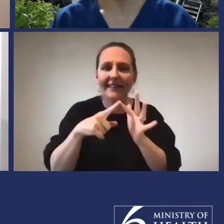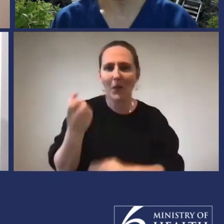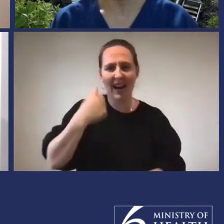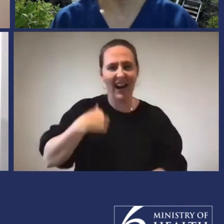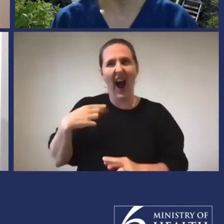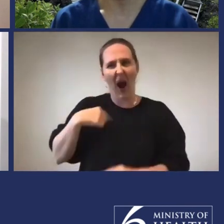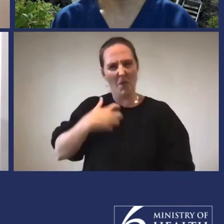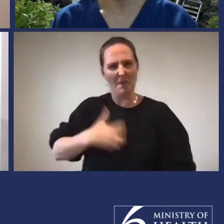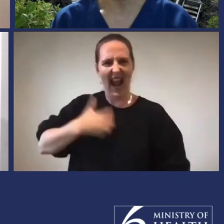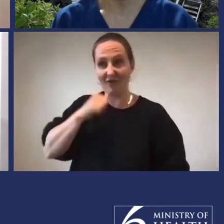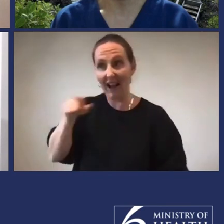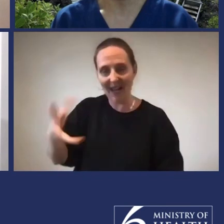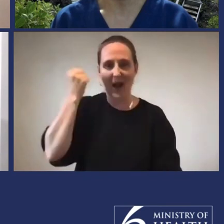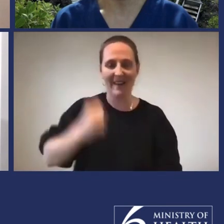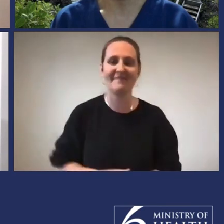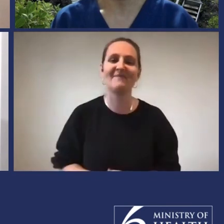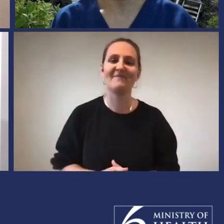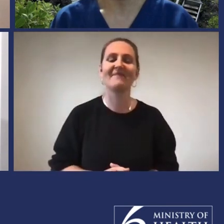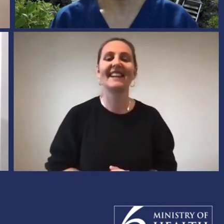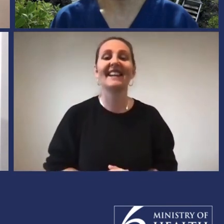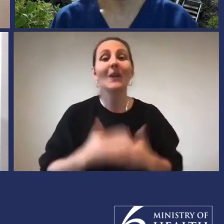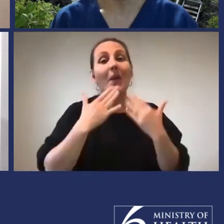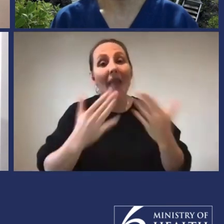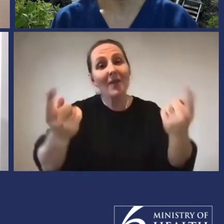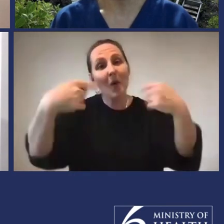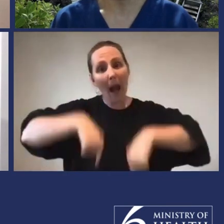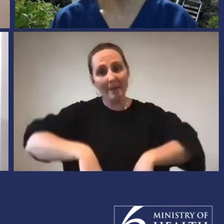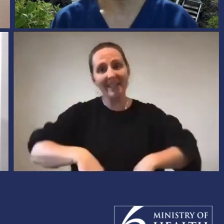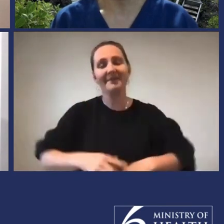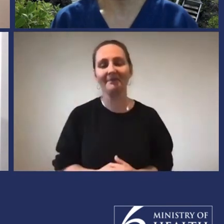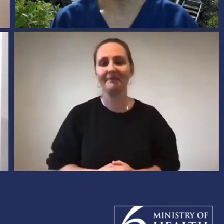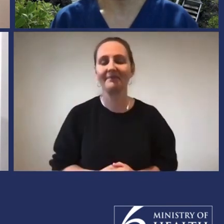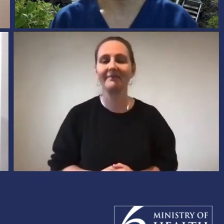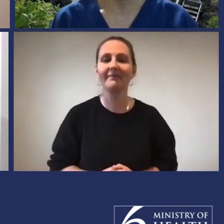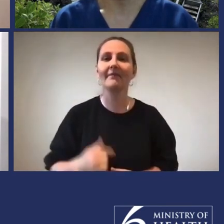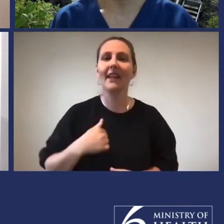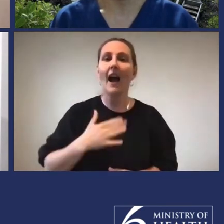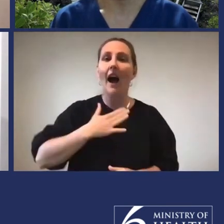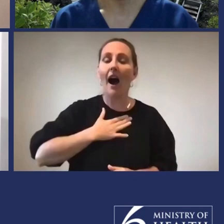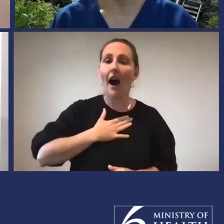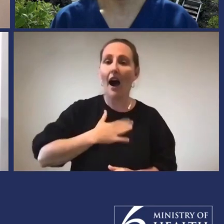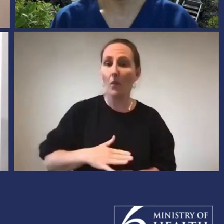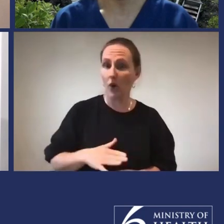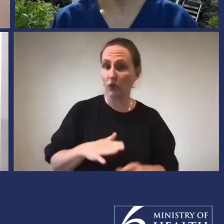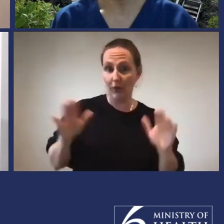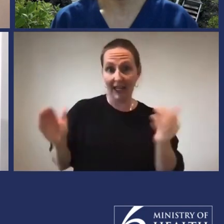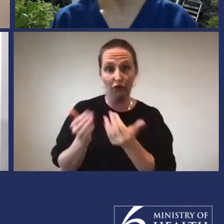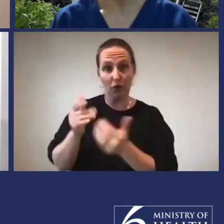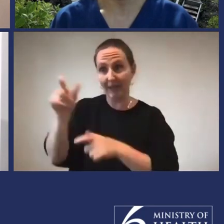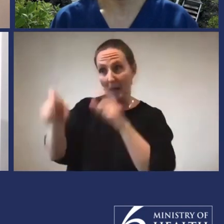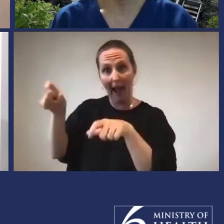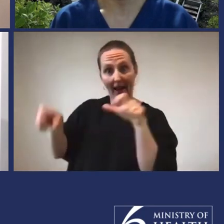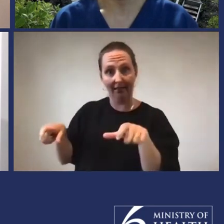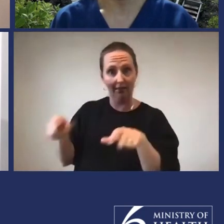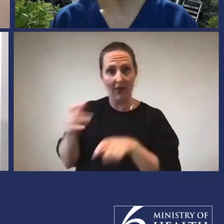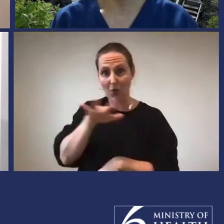with us right now. I want to kick things off. I will get to our incredible panellists in just a moment, but I just want